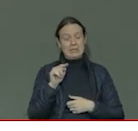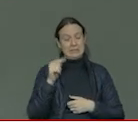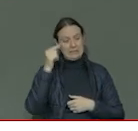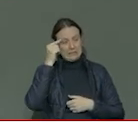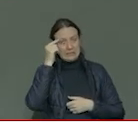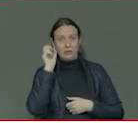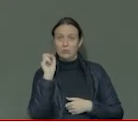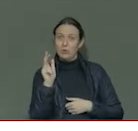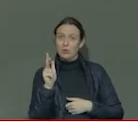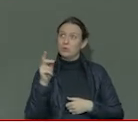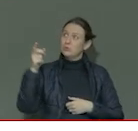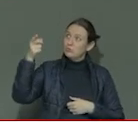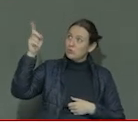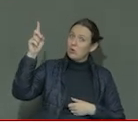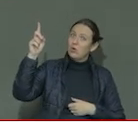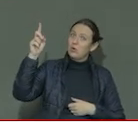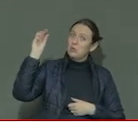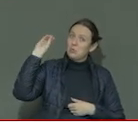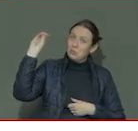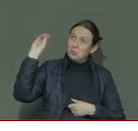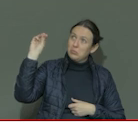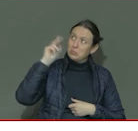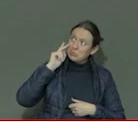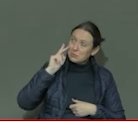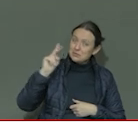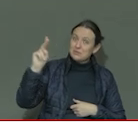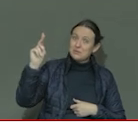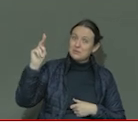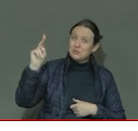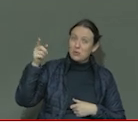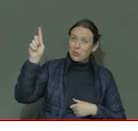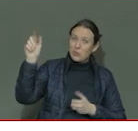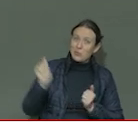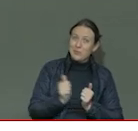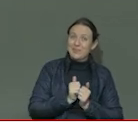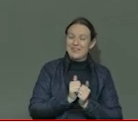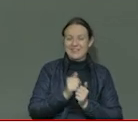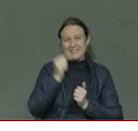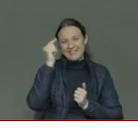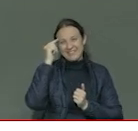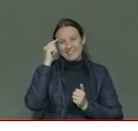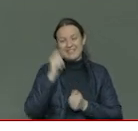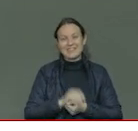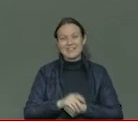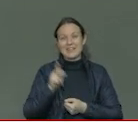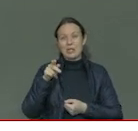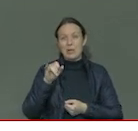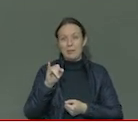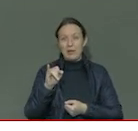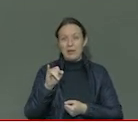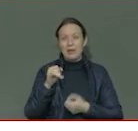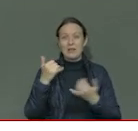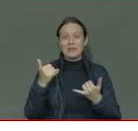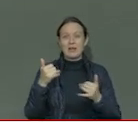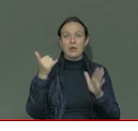sees it as God is still around. God is still with me, right? So Pi manages to capture and kill